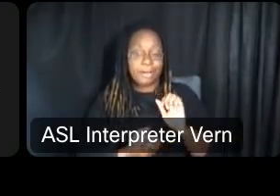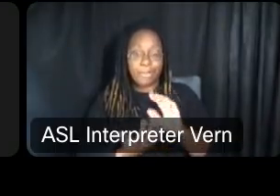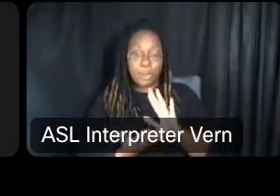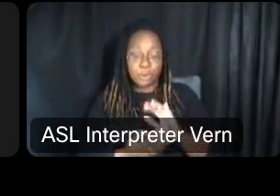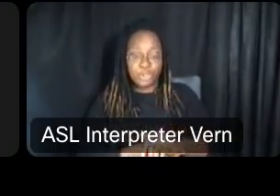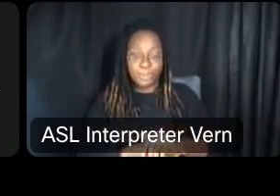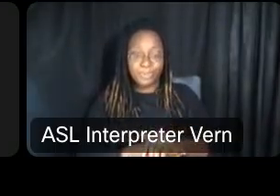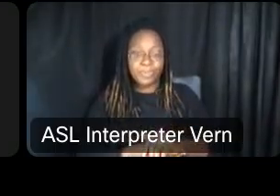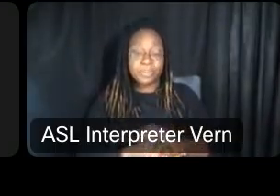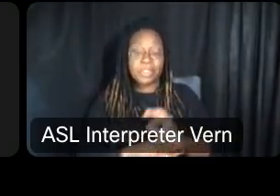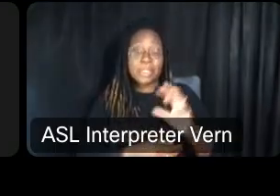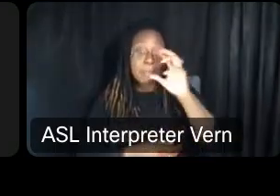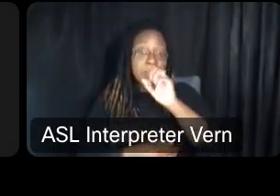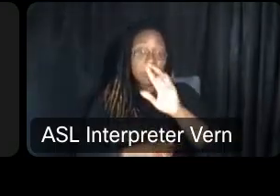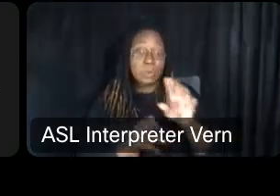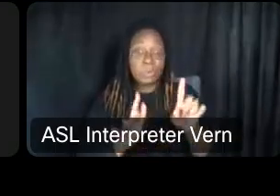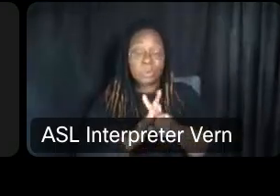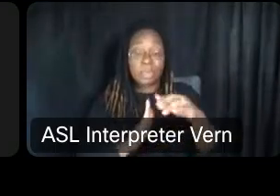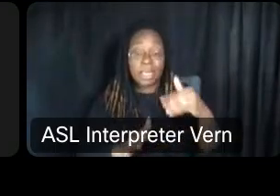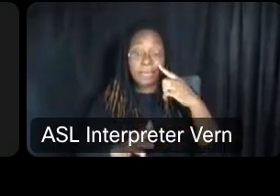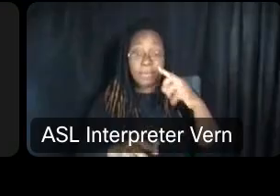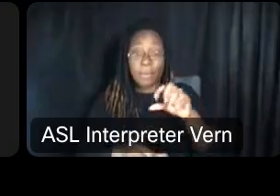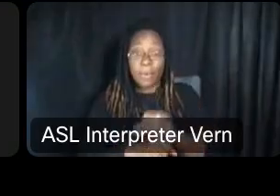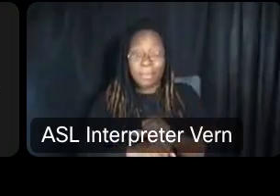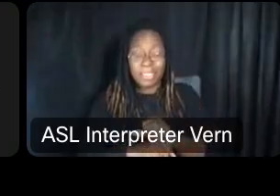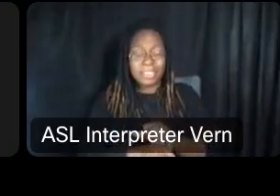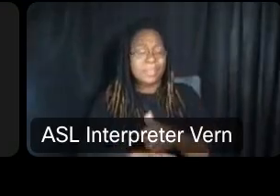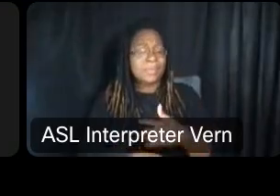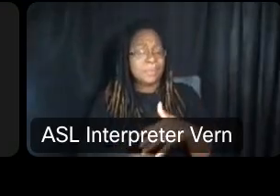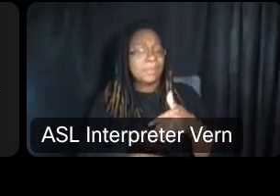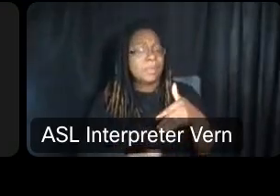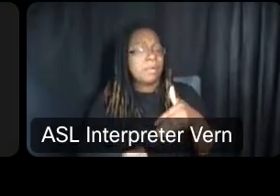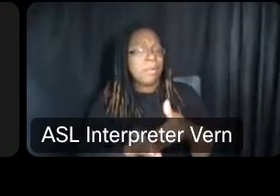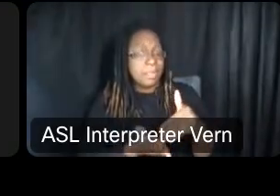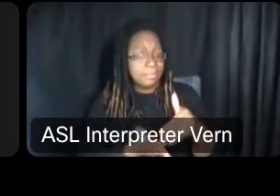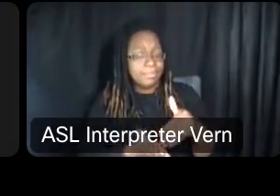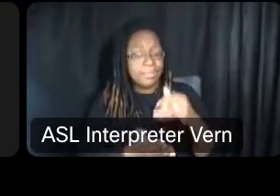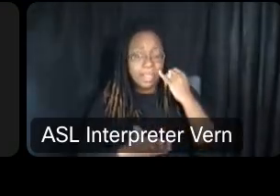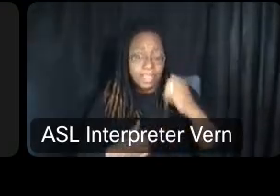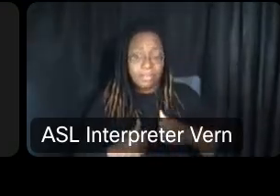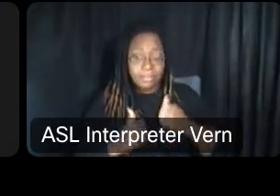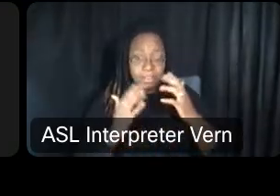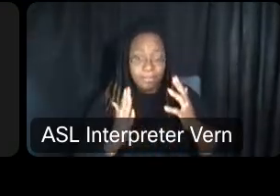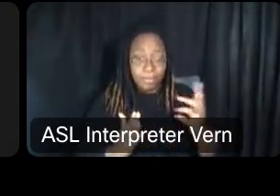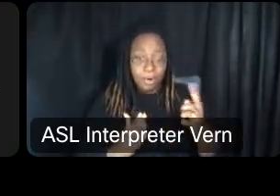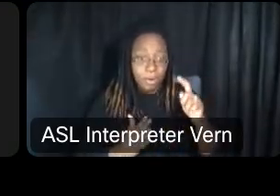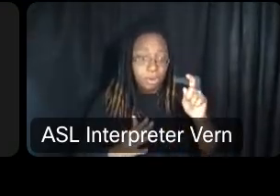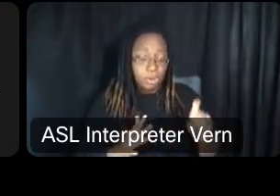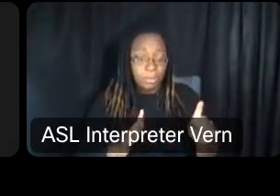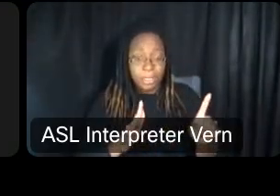to appointments. This is really common because if a survivor is always where they're supposed to be, that